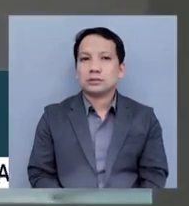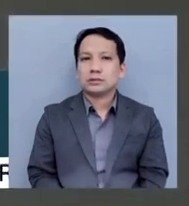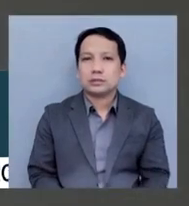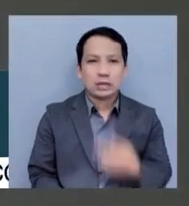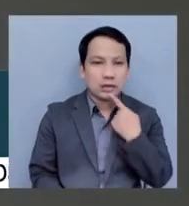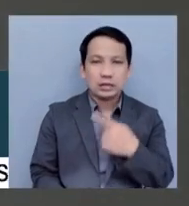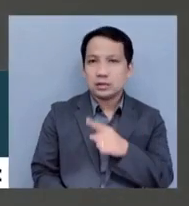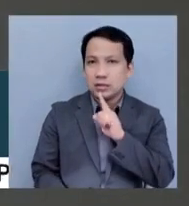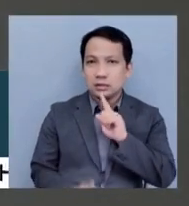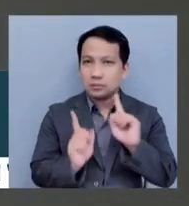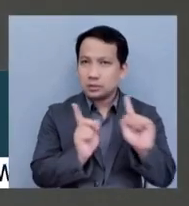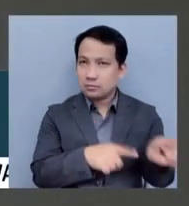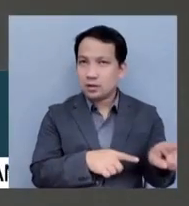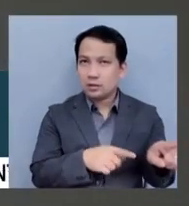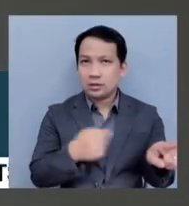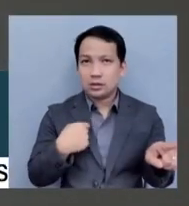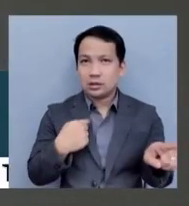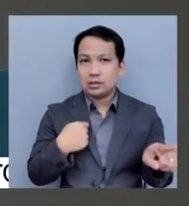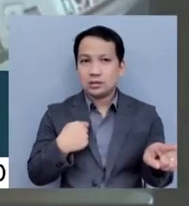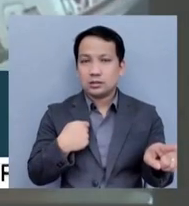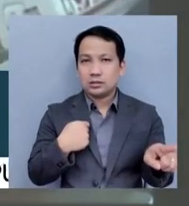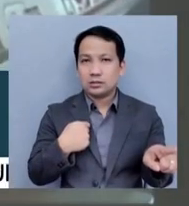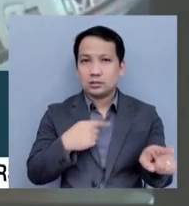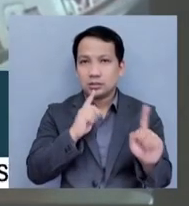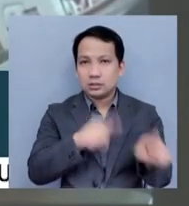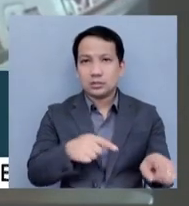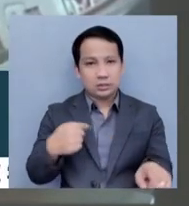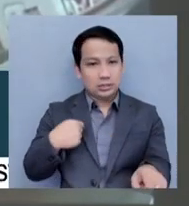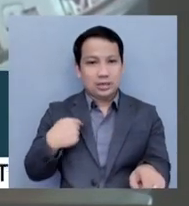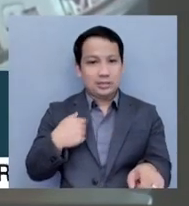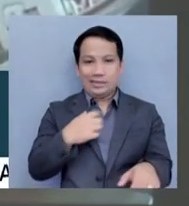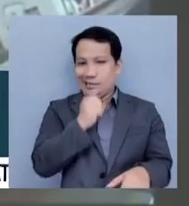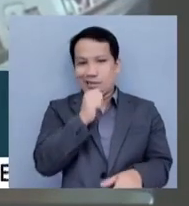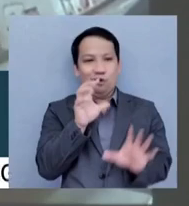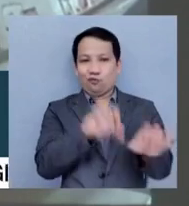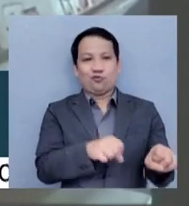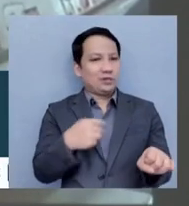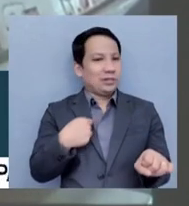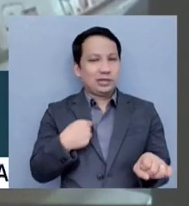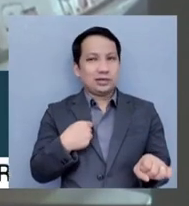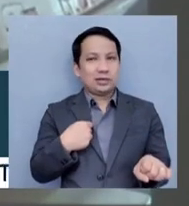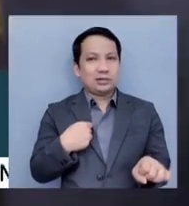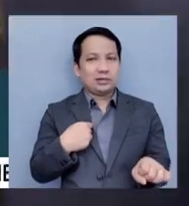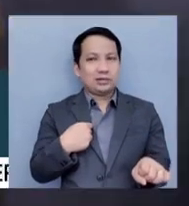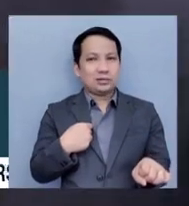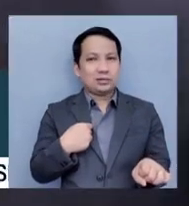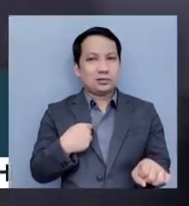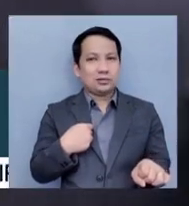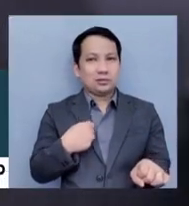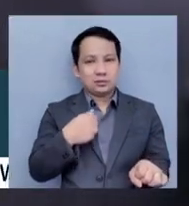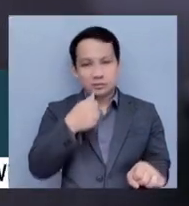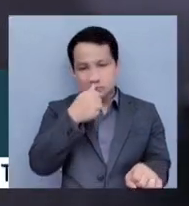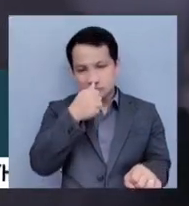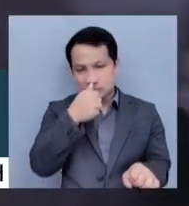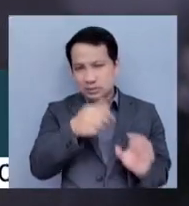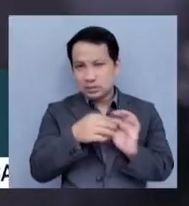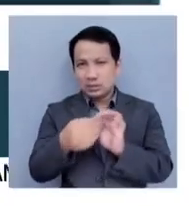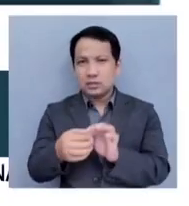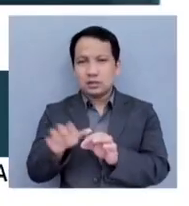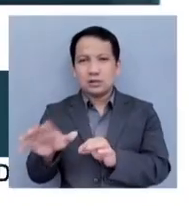yon dahil hindi naman siya talaga ang nag-aresto kay Mayo eh. Okay. Now, aside from